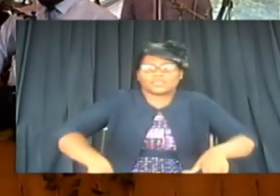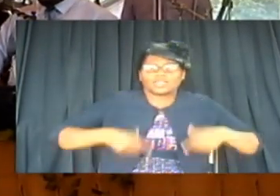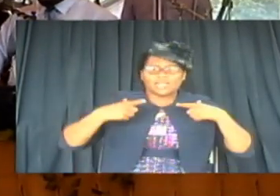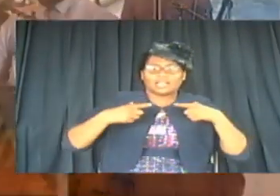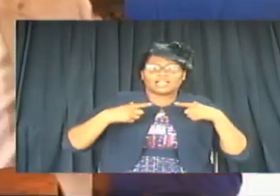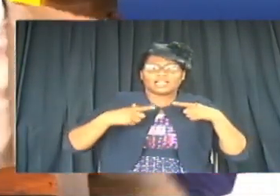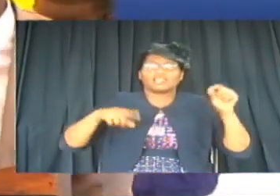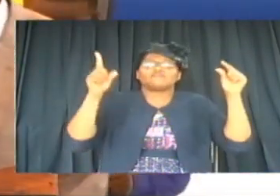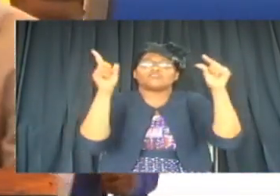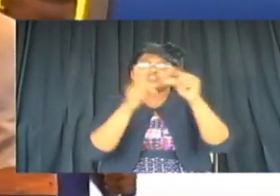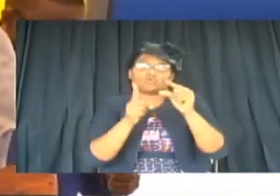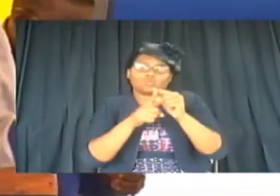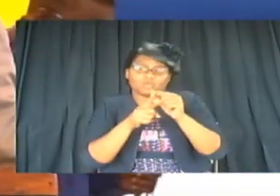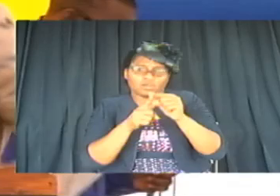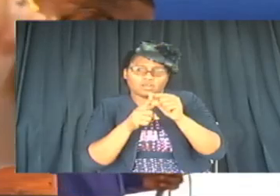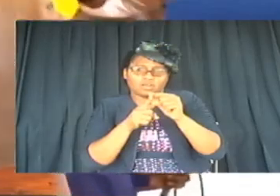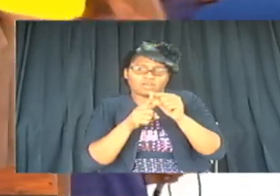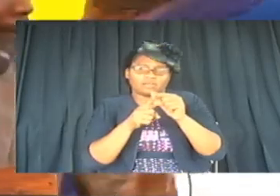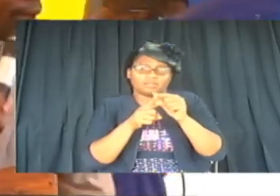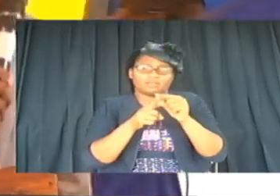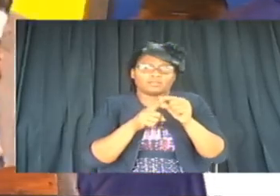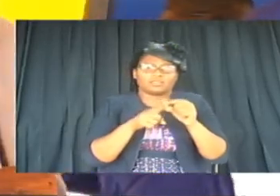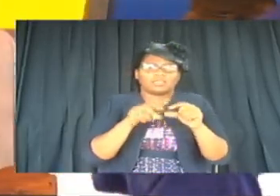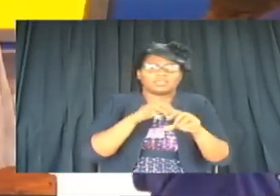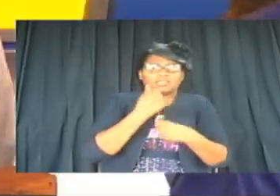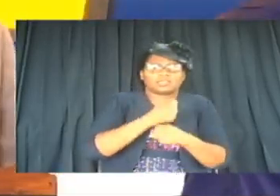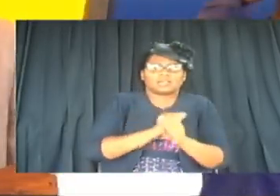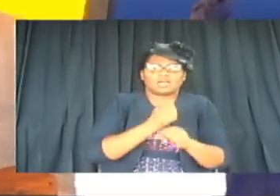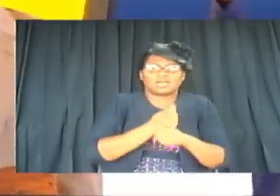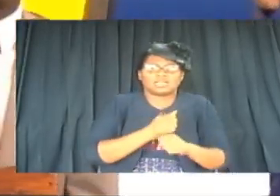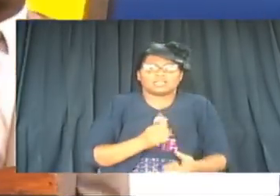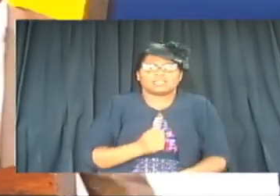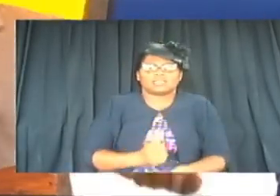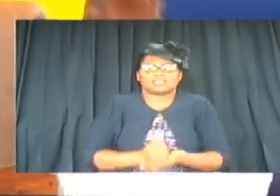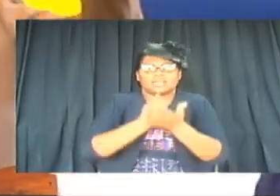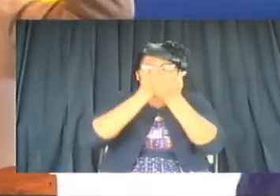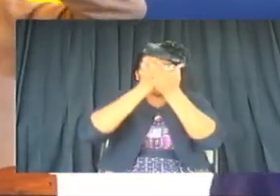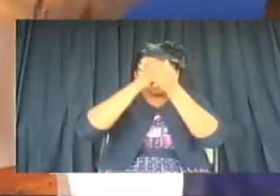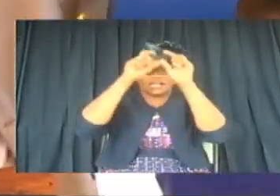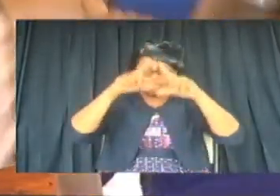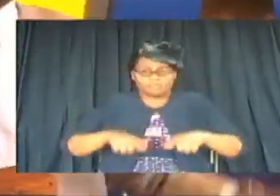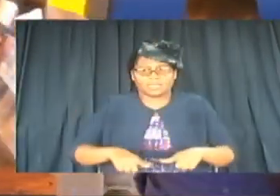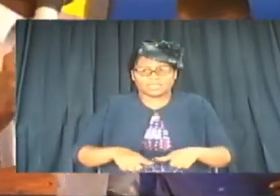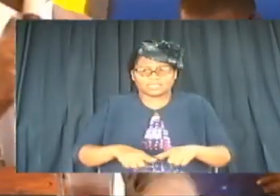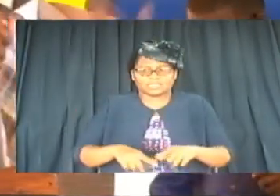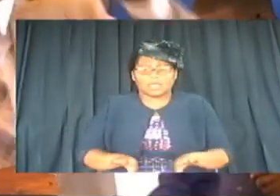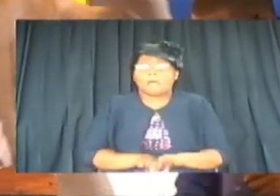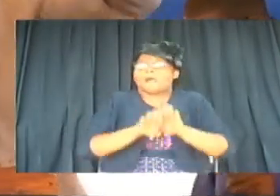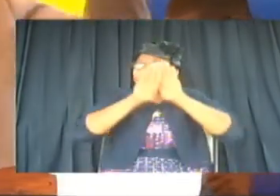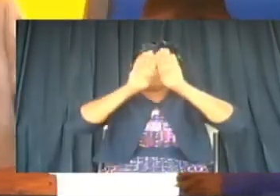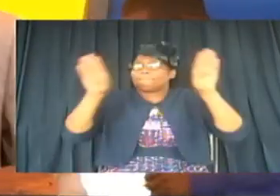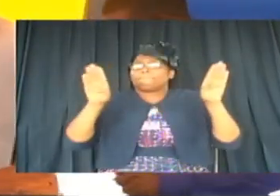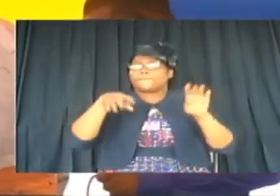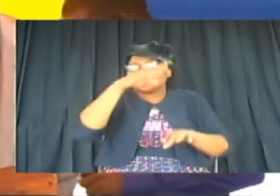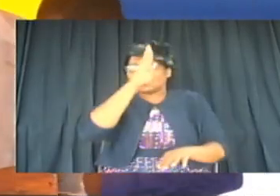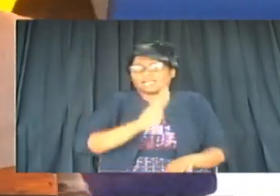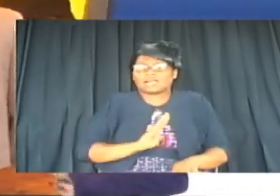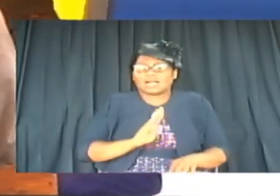word incarnate. The help. So the fact that he's the big God is beyond